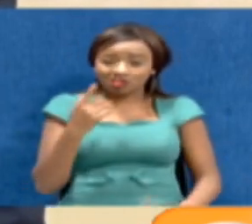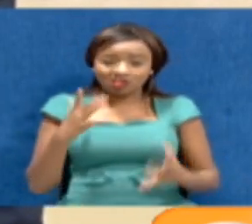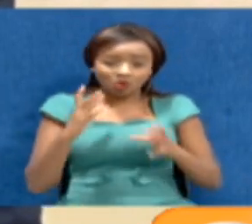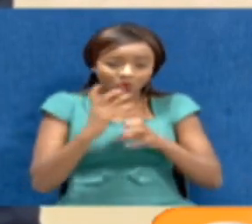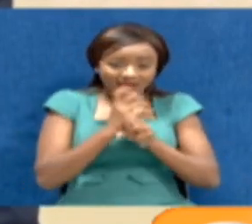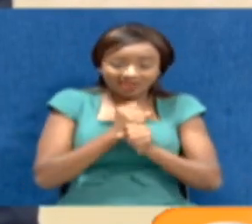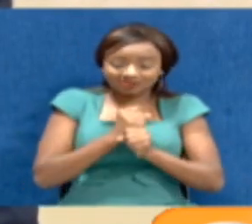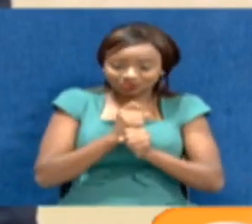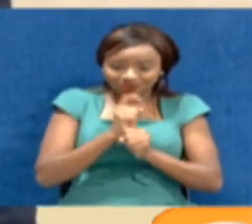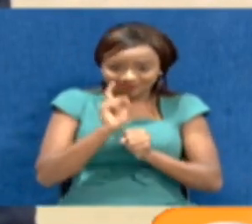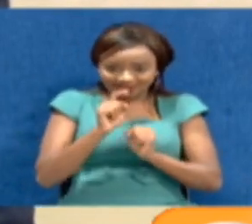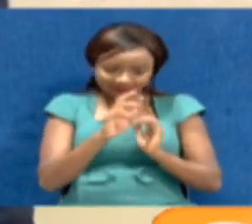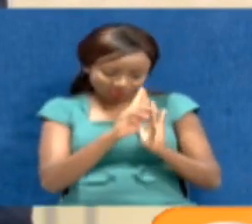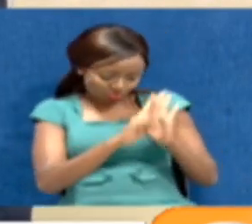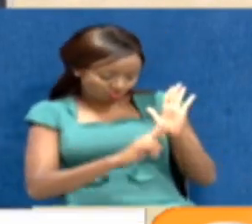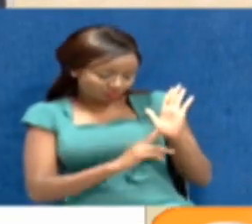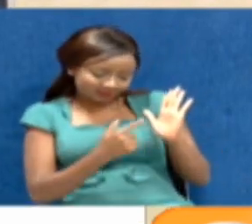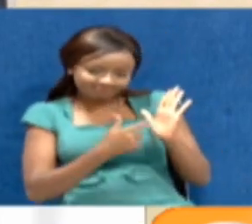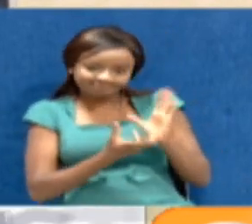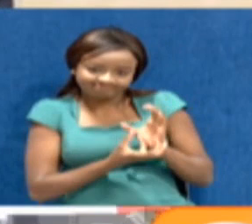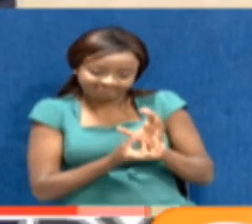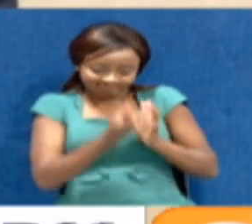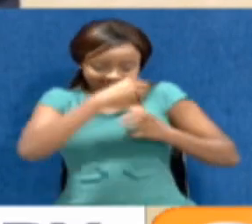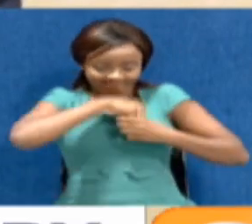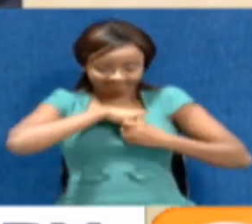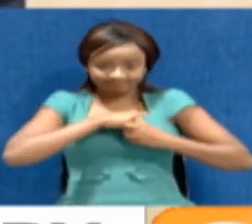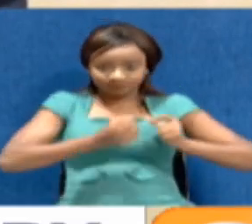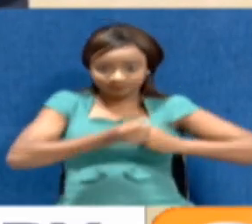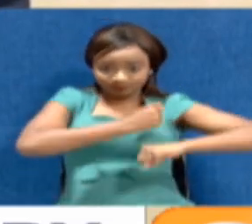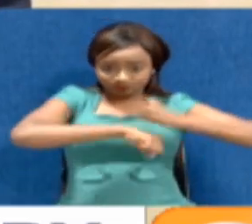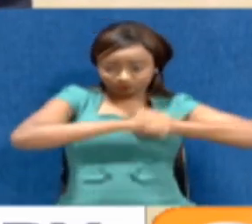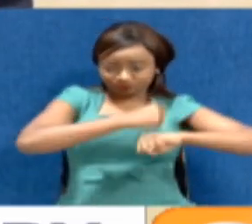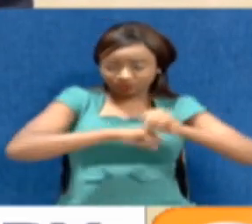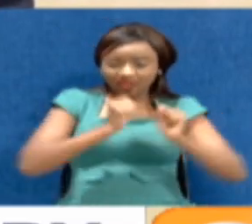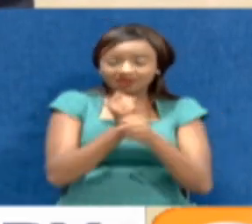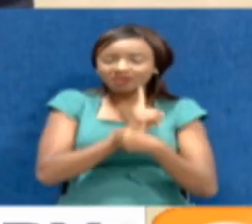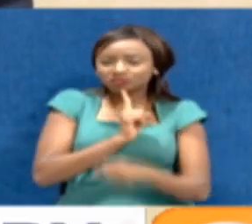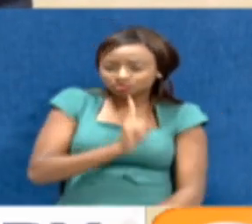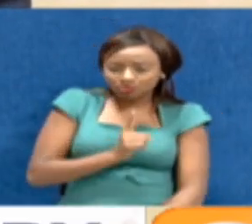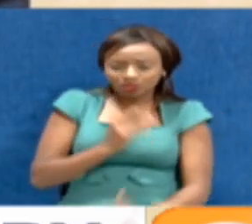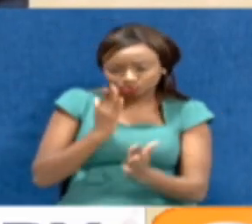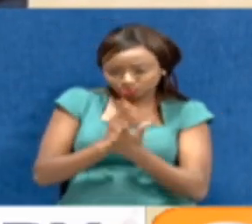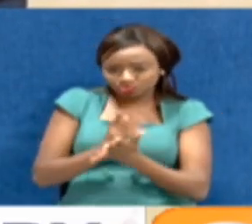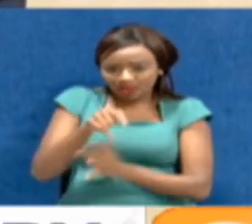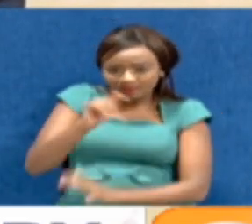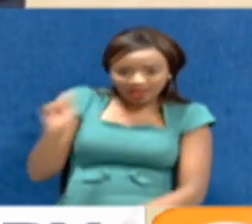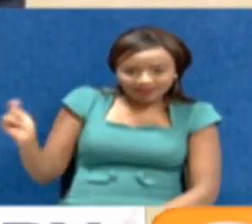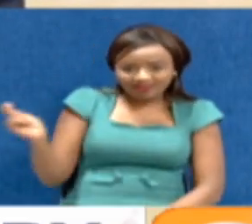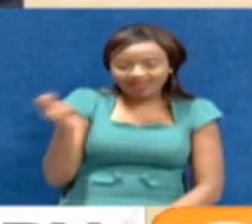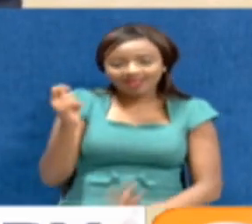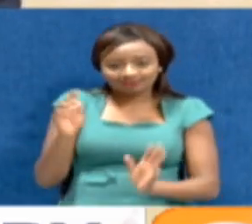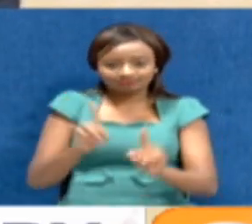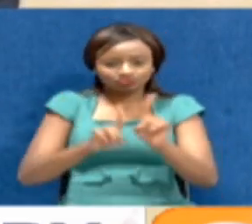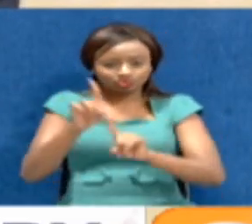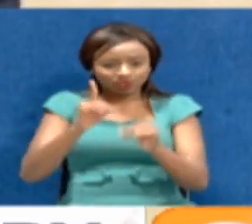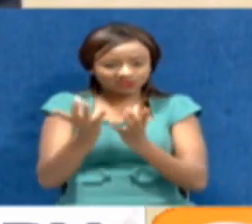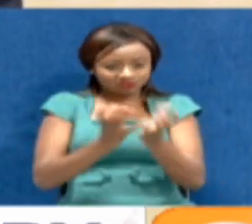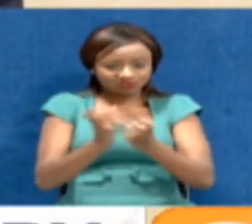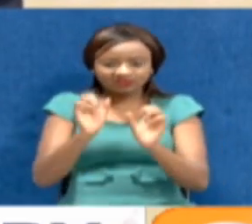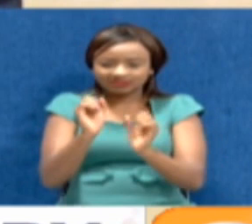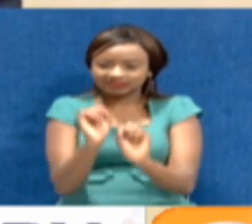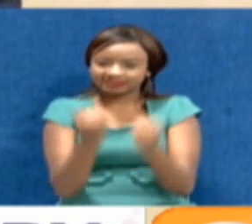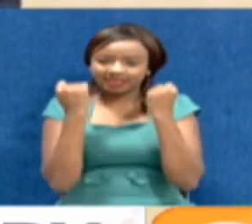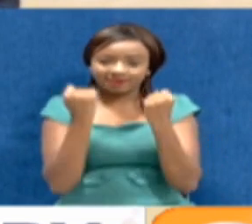these protocols and take responsibility of ensuring that a destination Kenya is safe for tourism business.